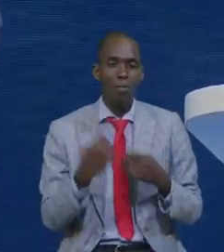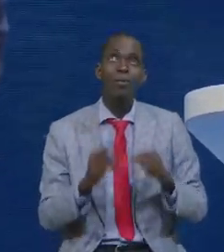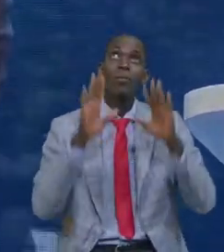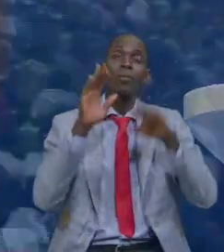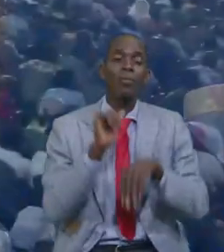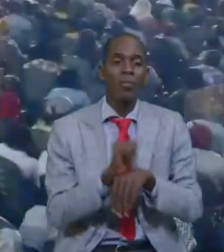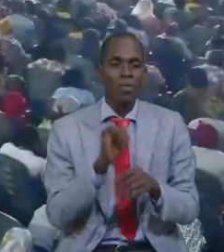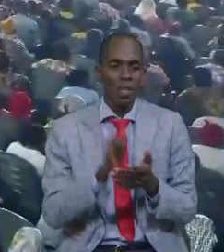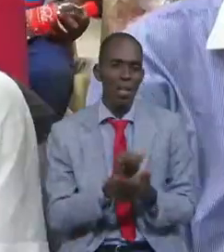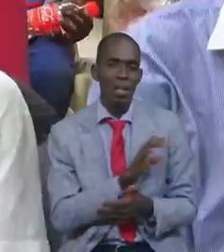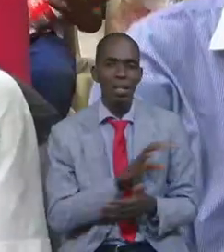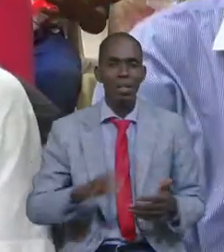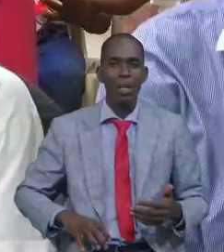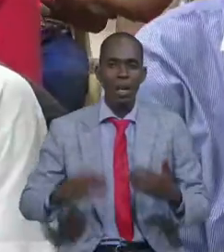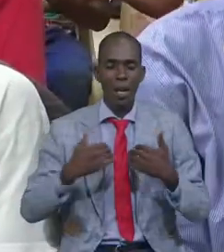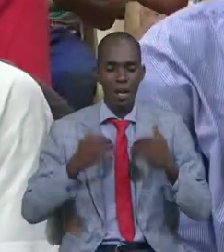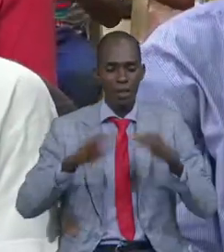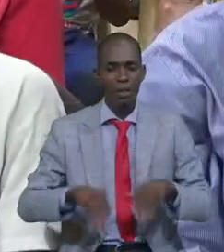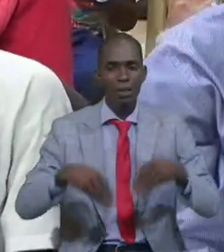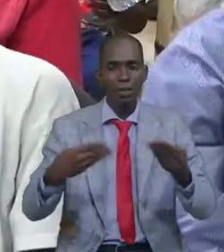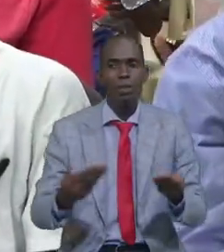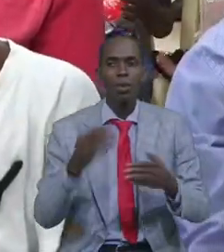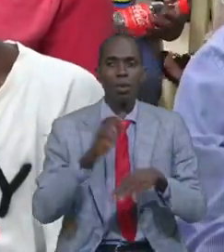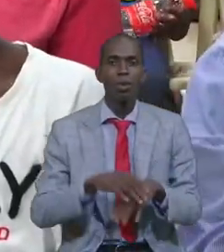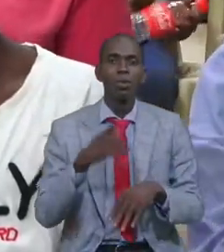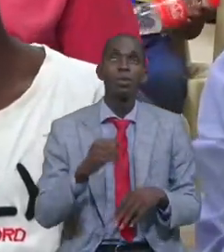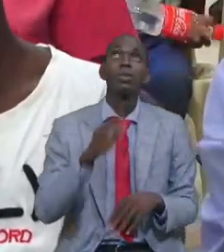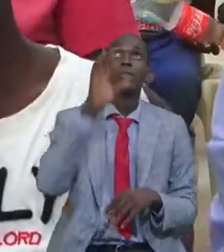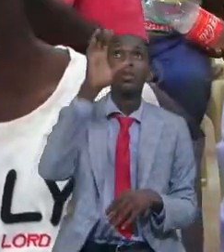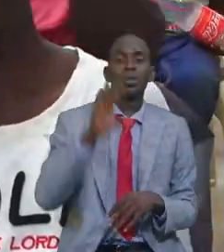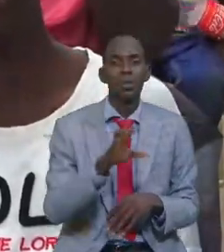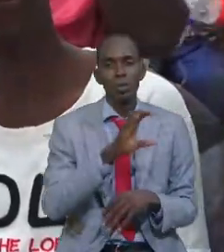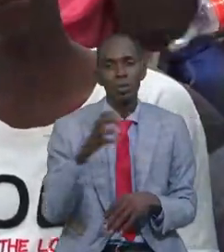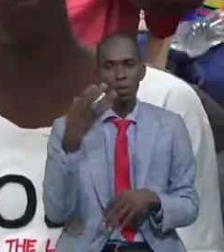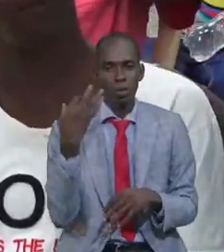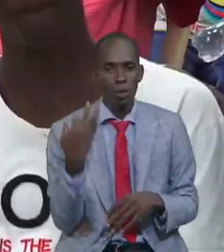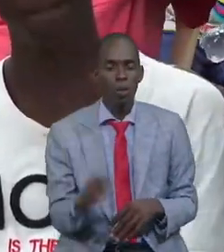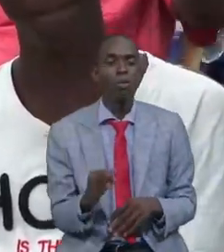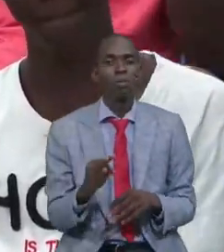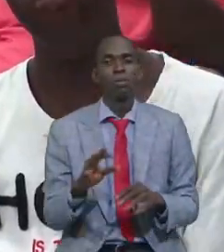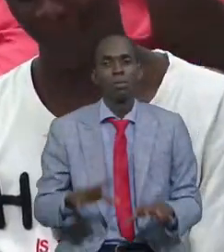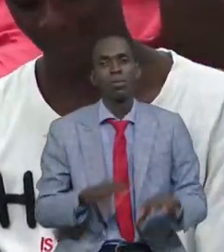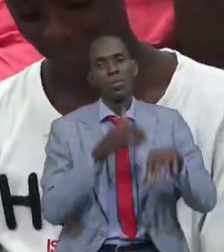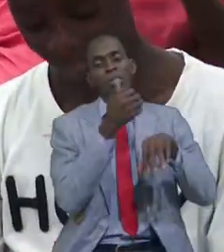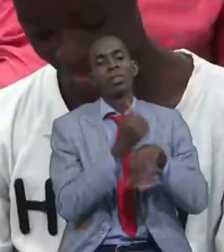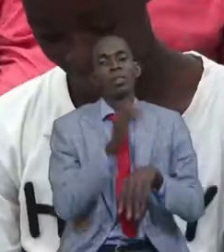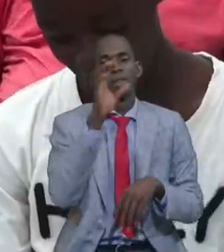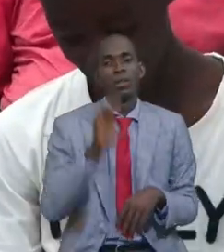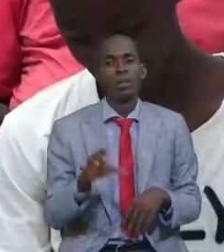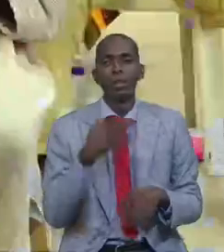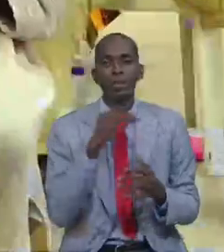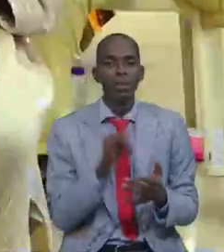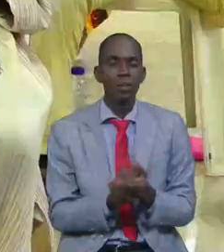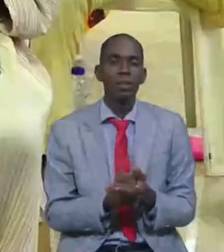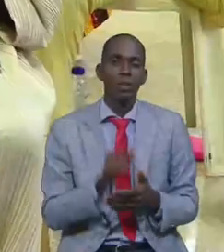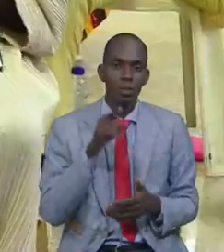Christ has provided on the cross of Calvary. You will come in. I said you will come